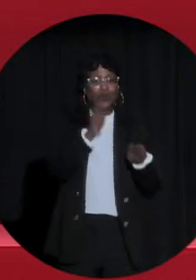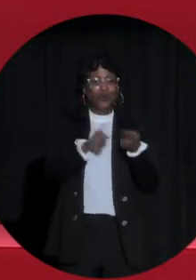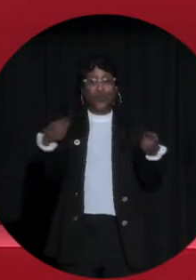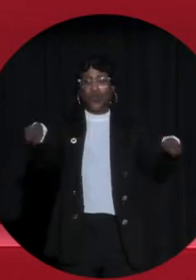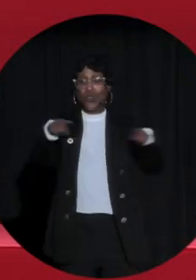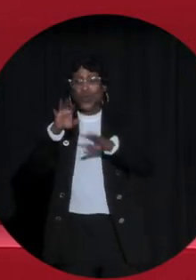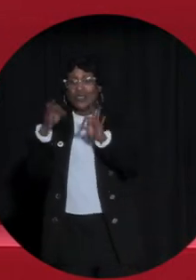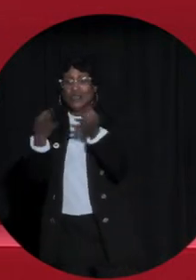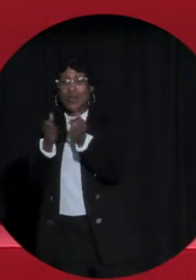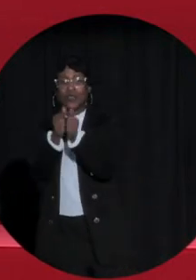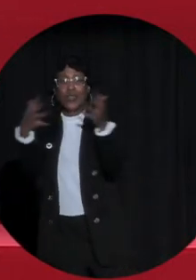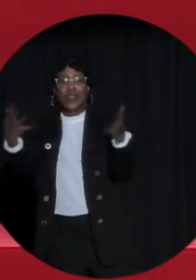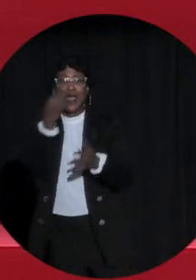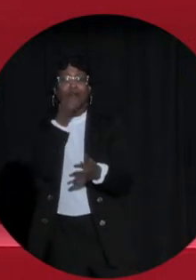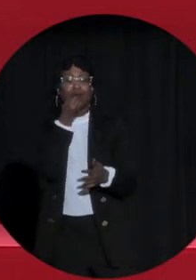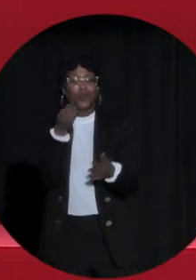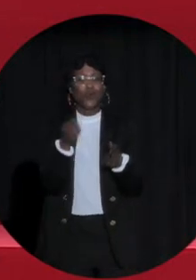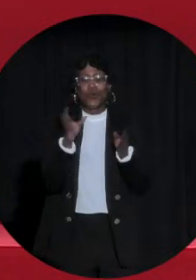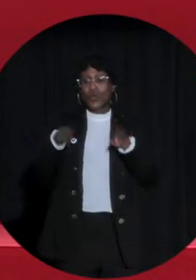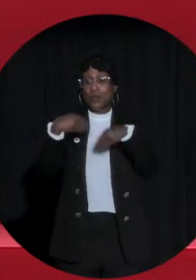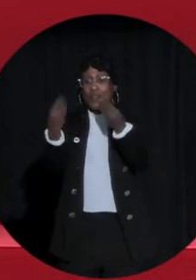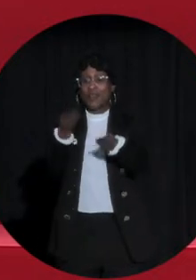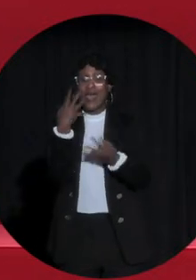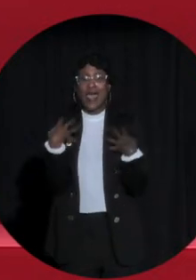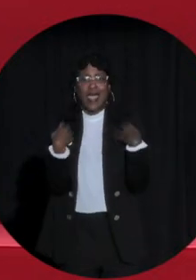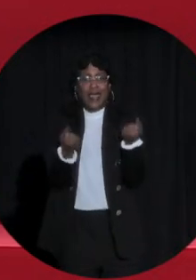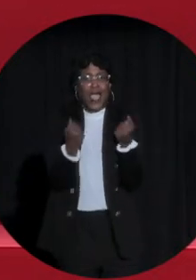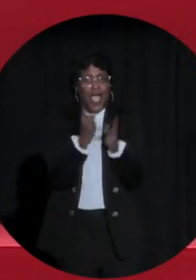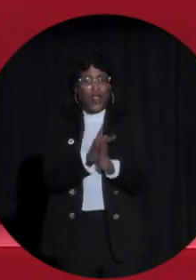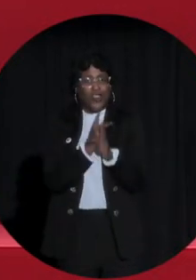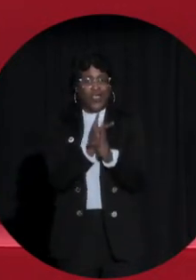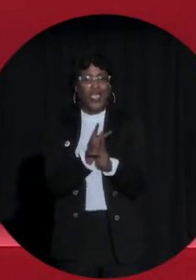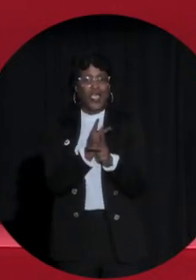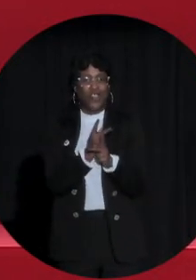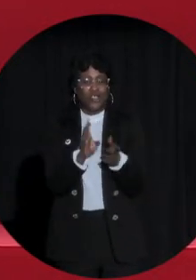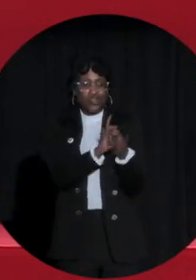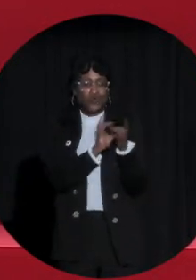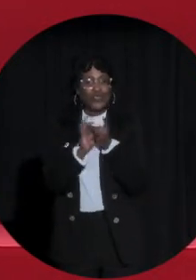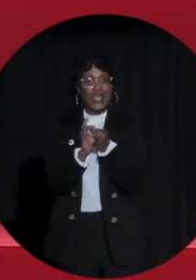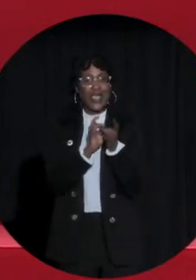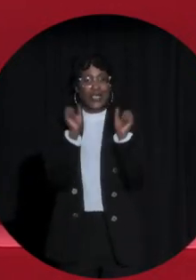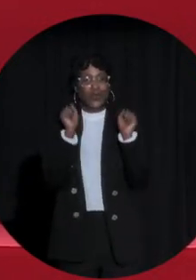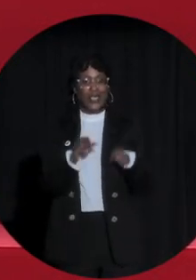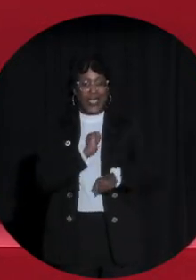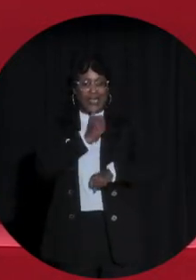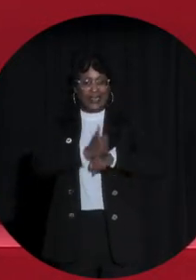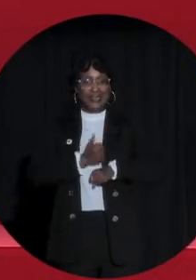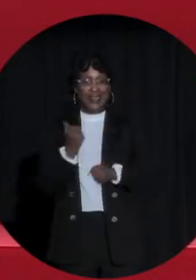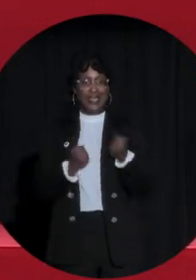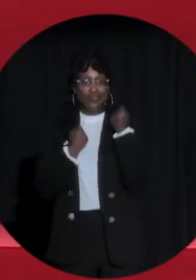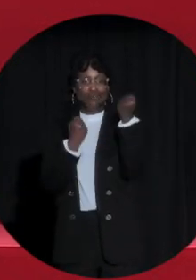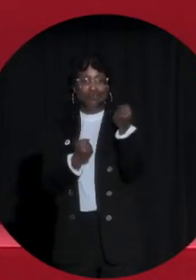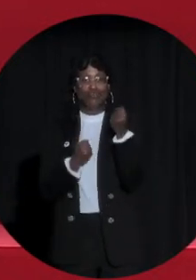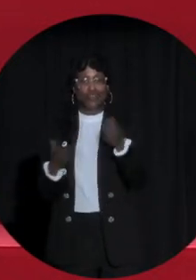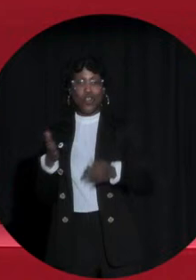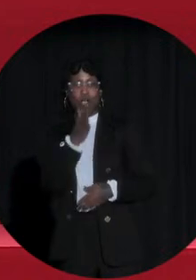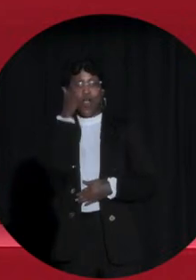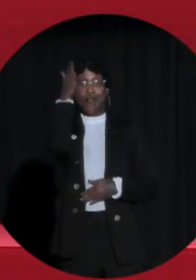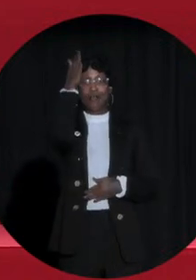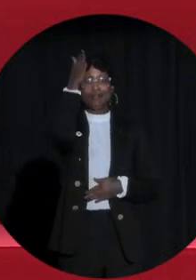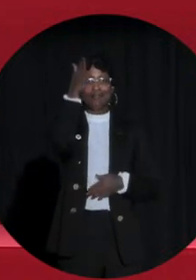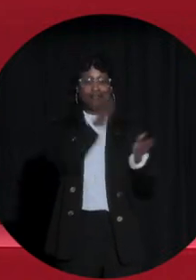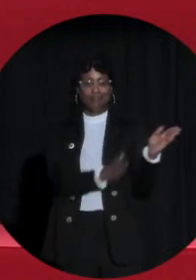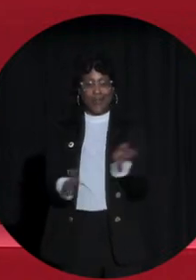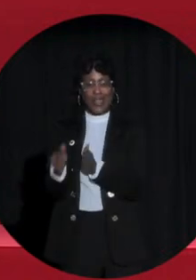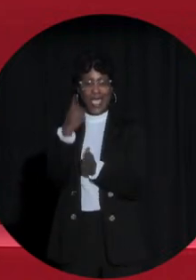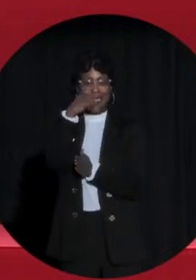quality education and health care. When we're united, we can set a strong course for this county's future. And just